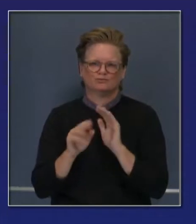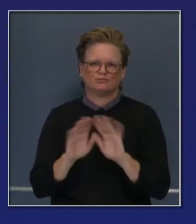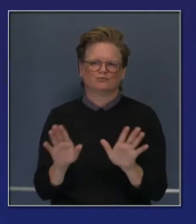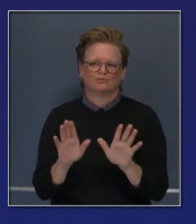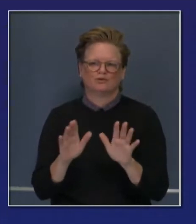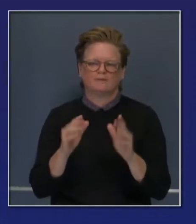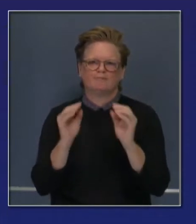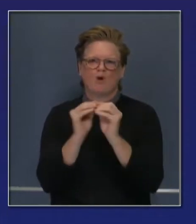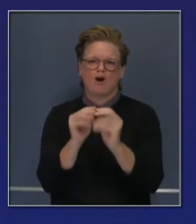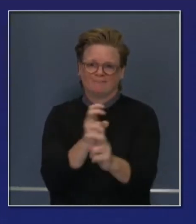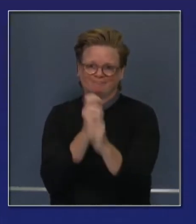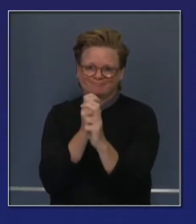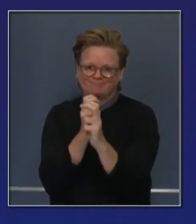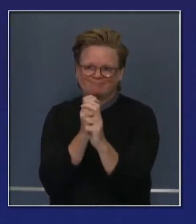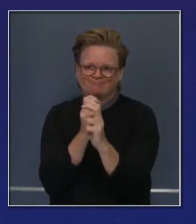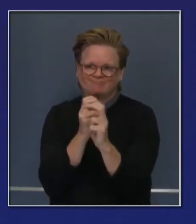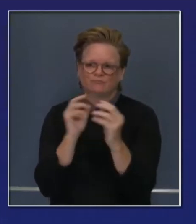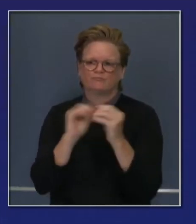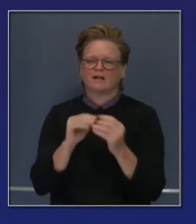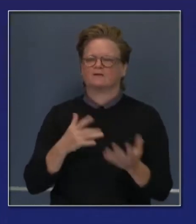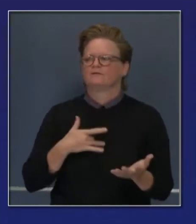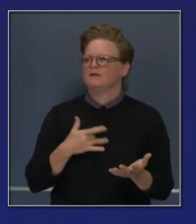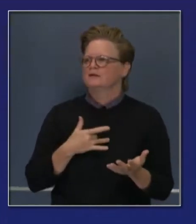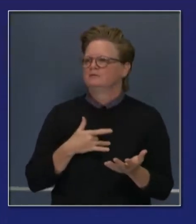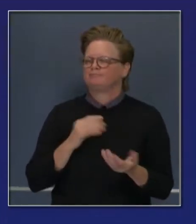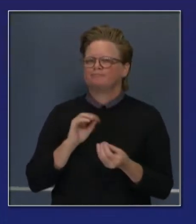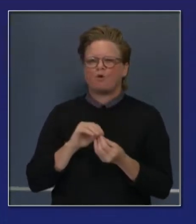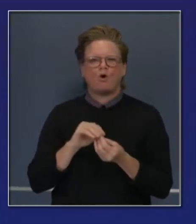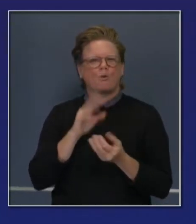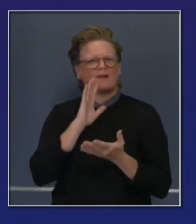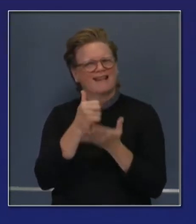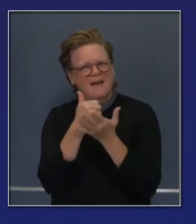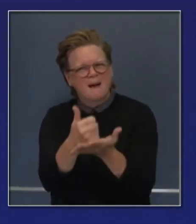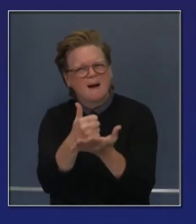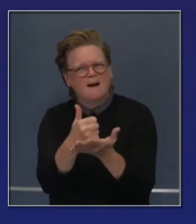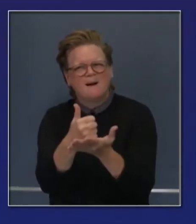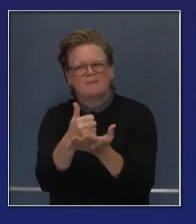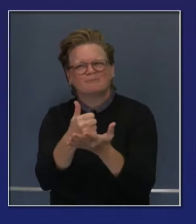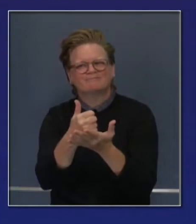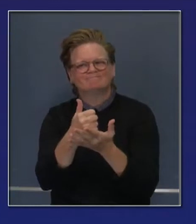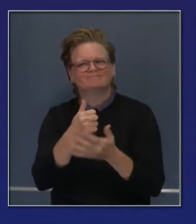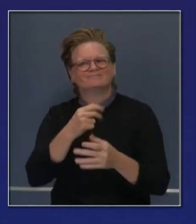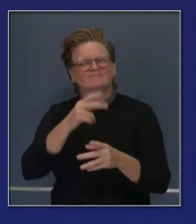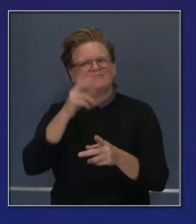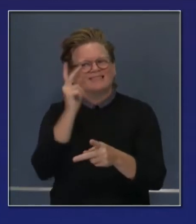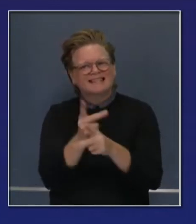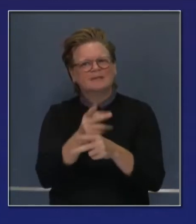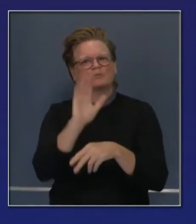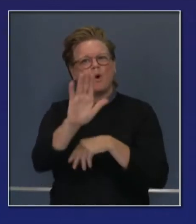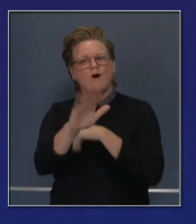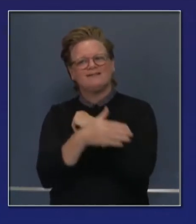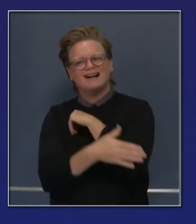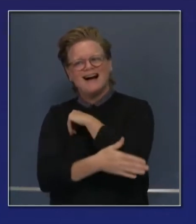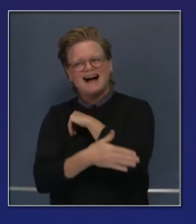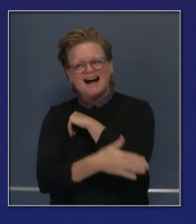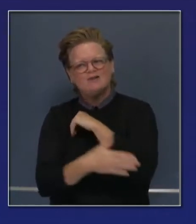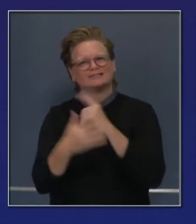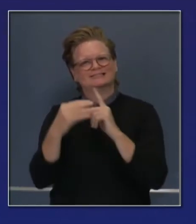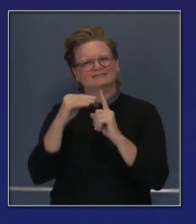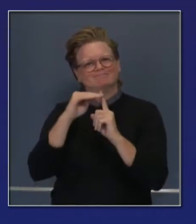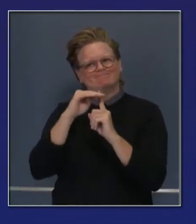stringent, but we believe more steady approach to moving counties within tiers and